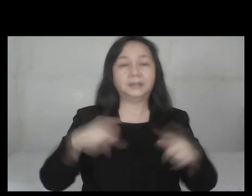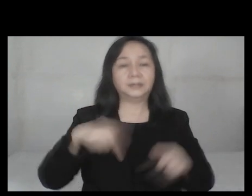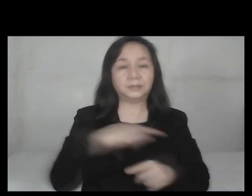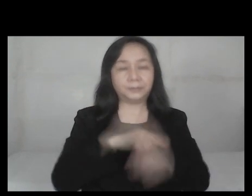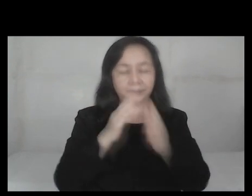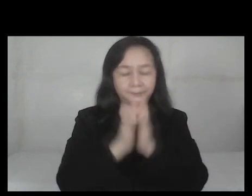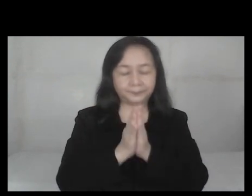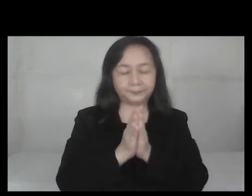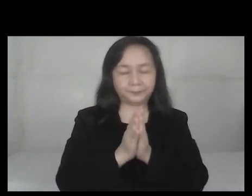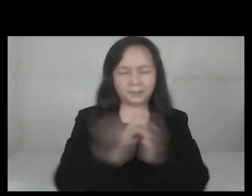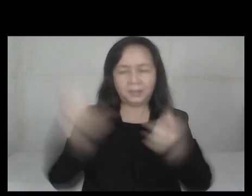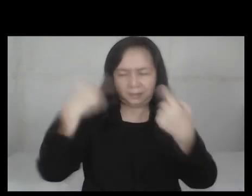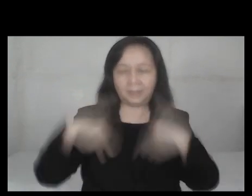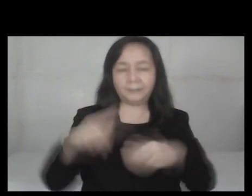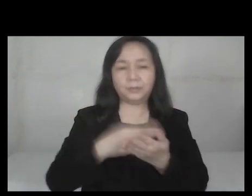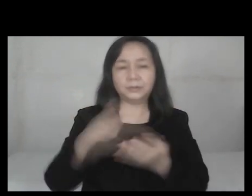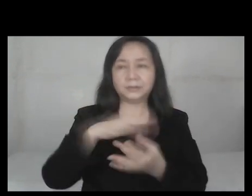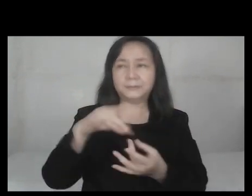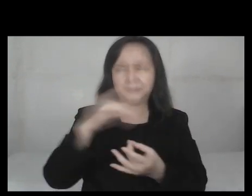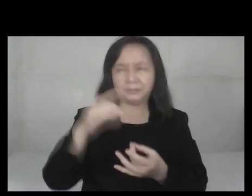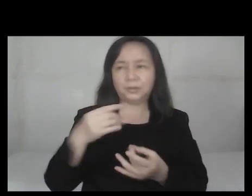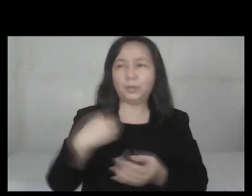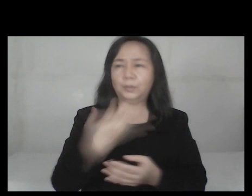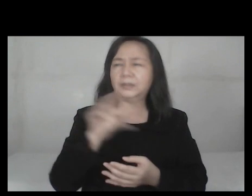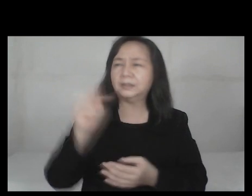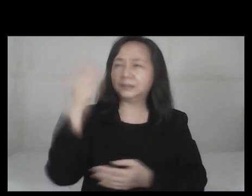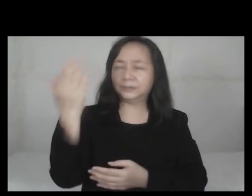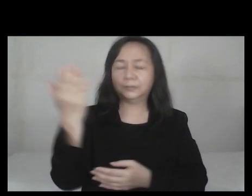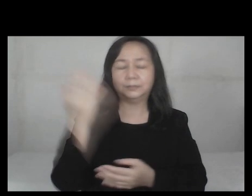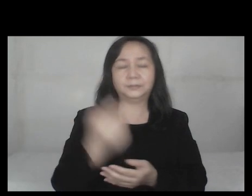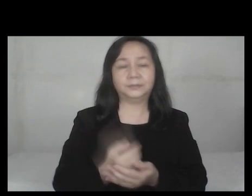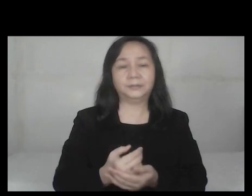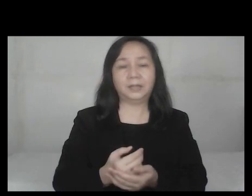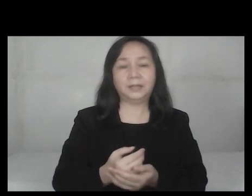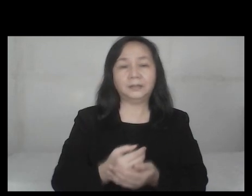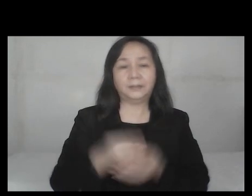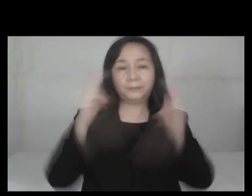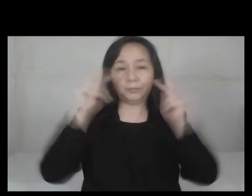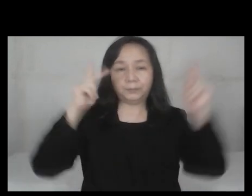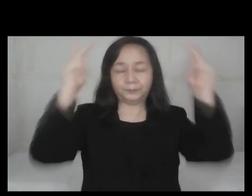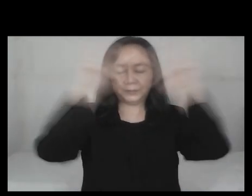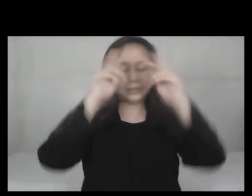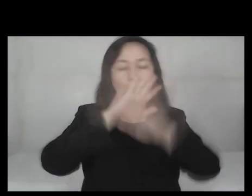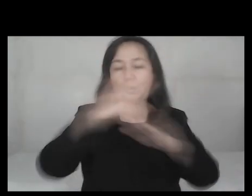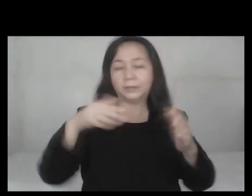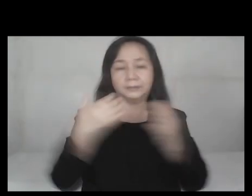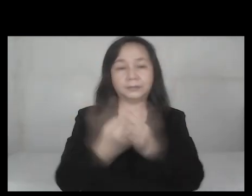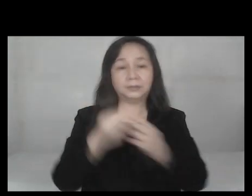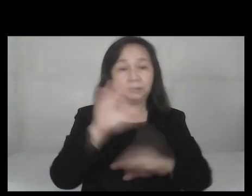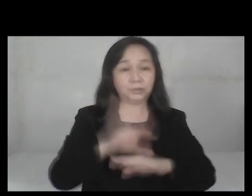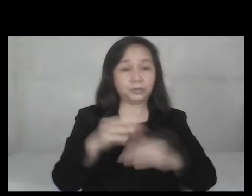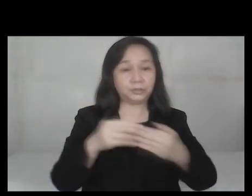pray. Come, Holy Spirit, we need you. That the Holy Father and all the